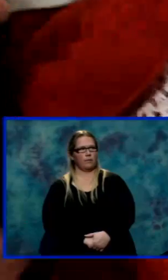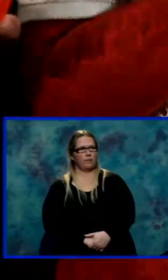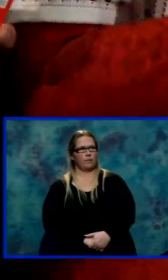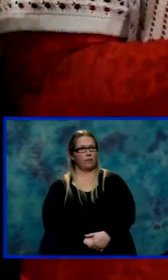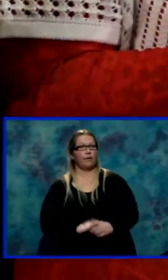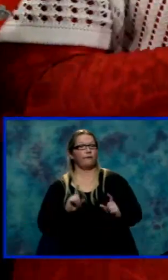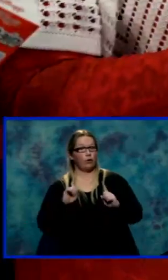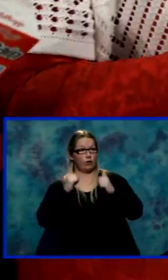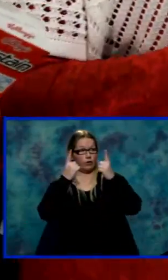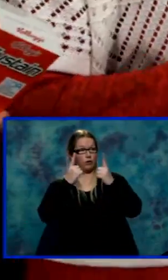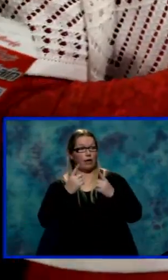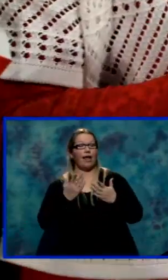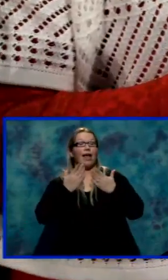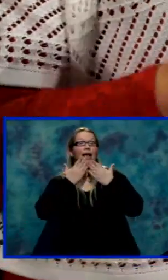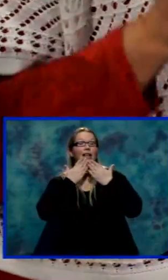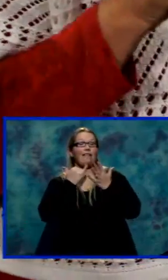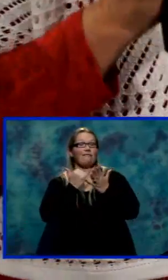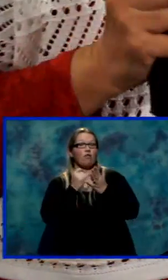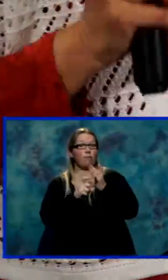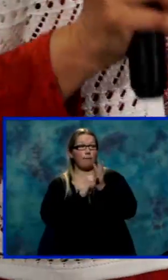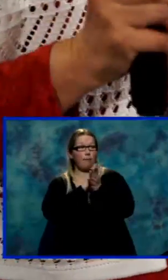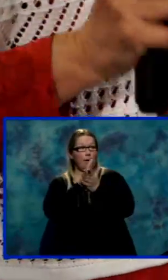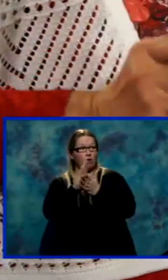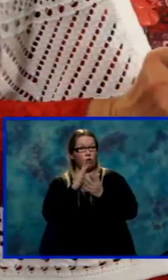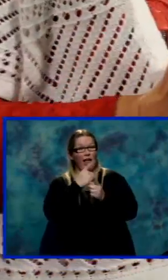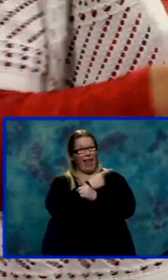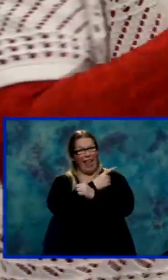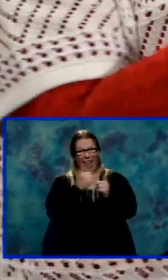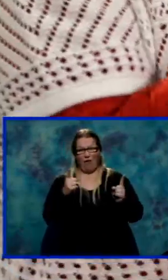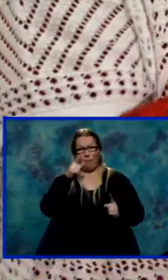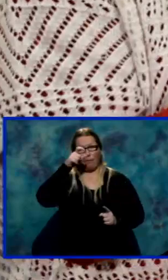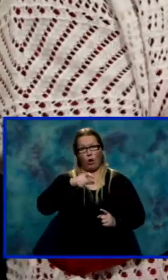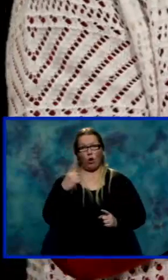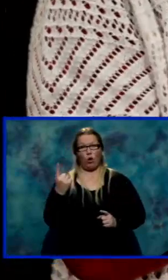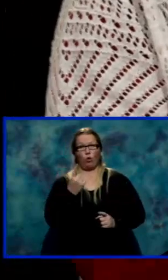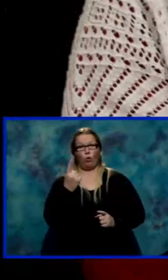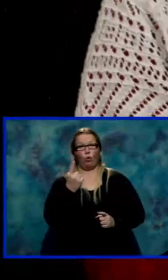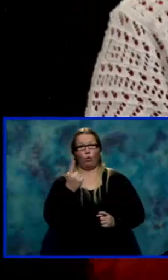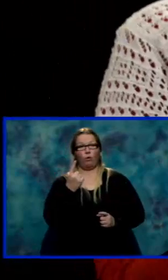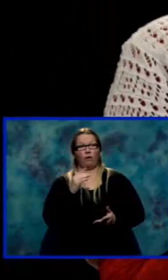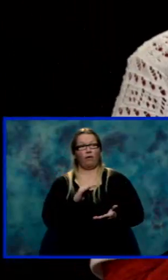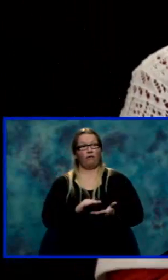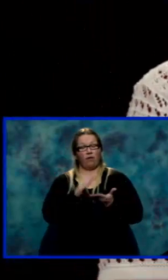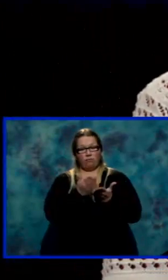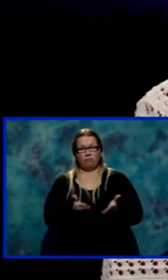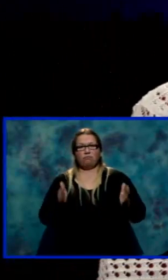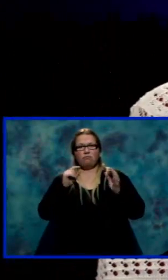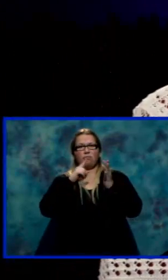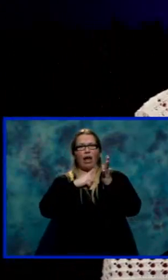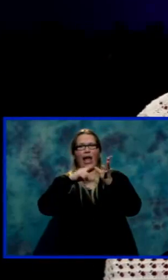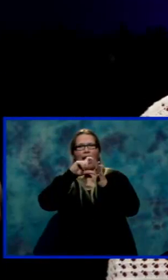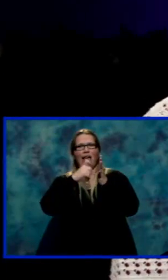First, thank you very, very much to every single one of you for filling up the ADRA container